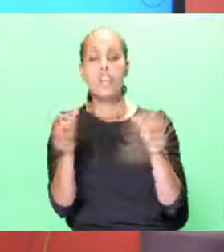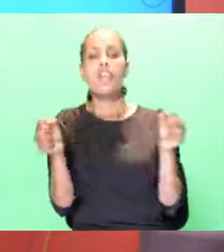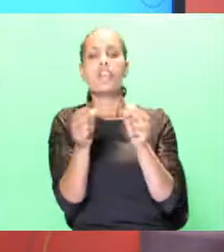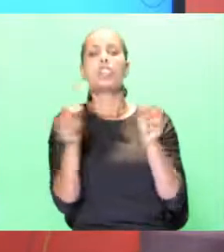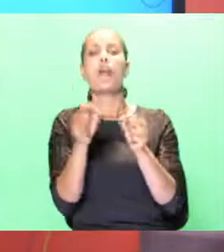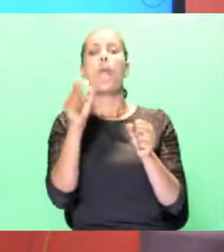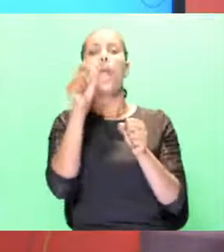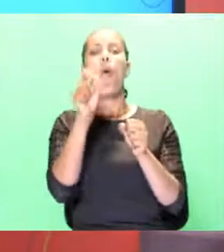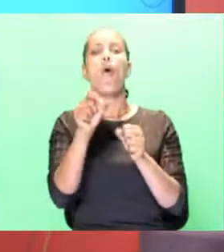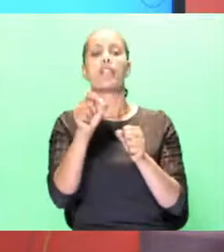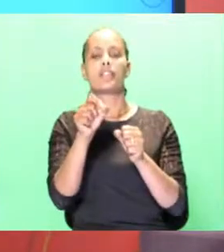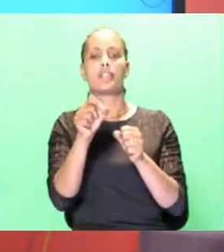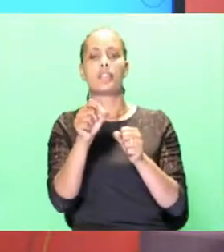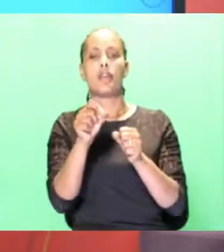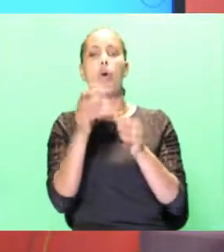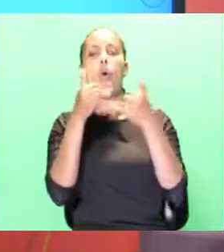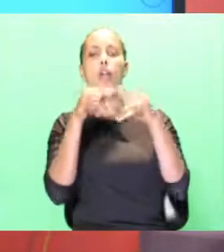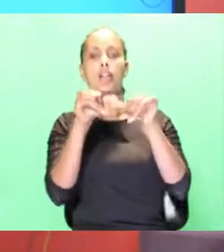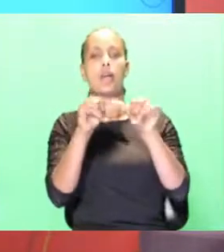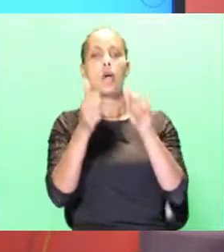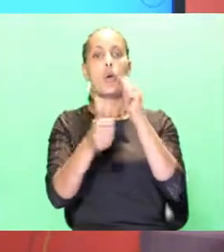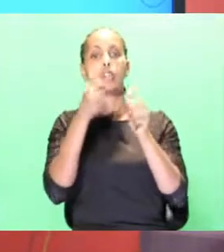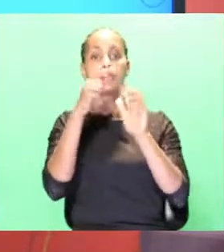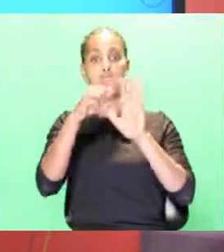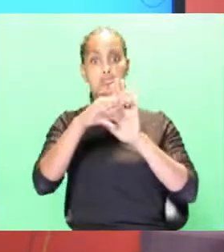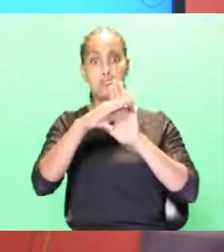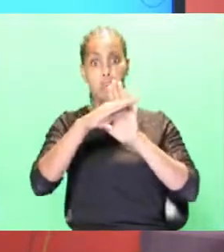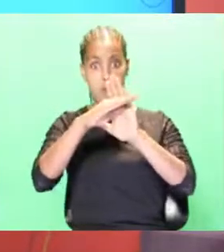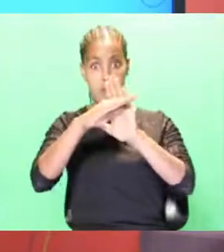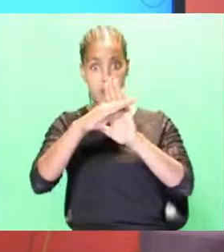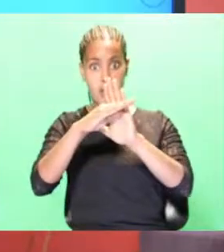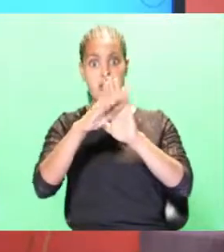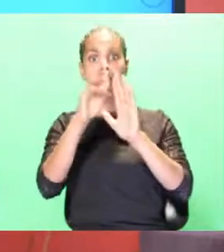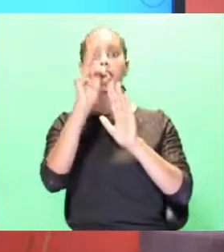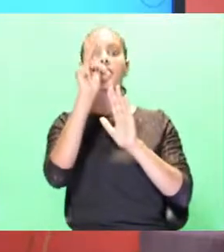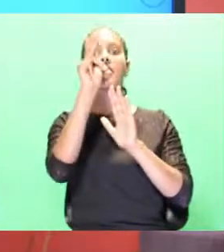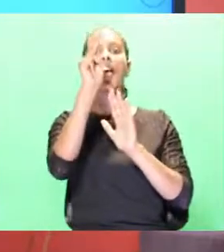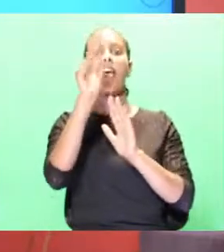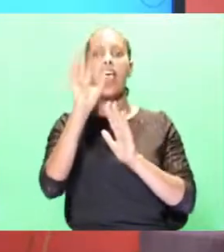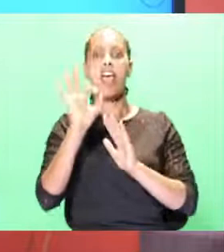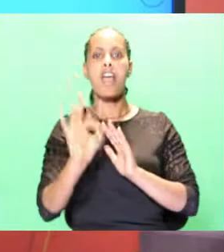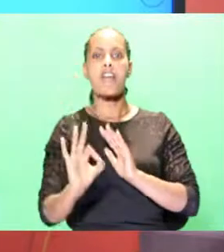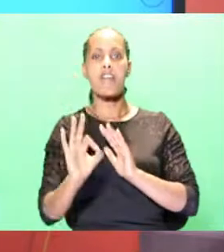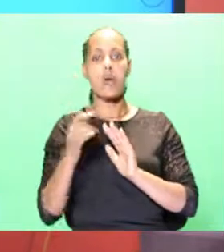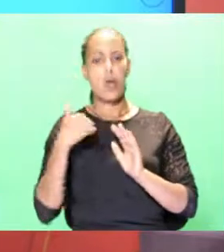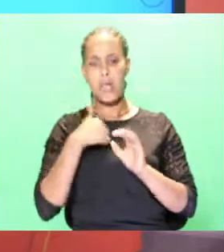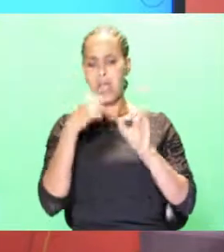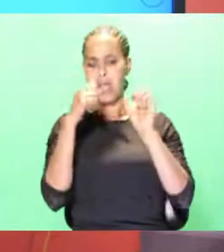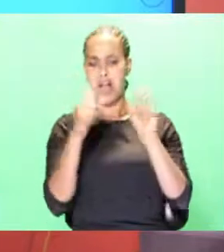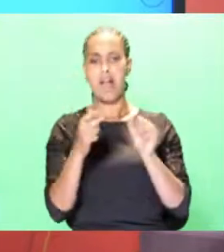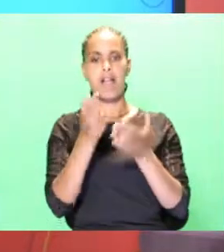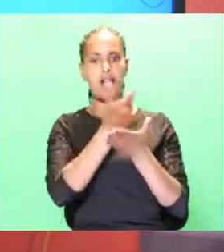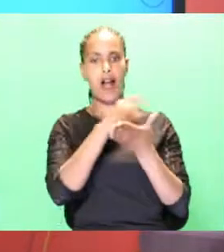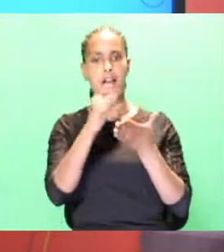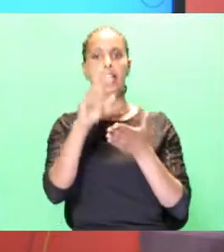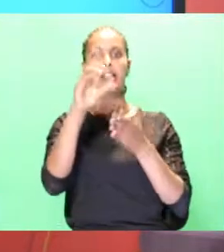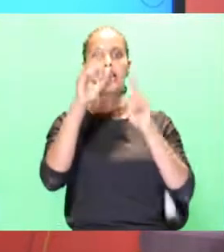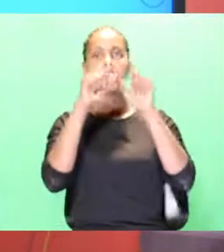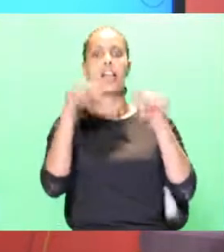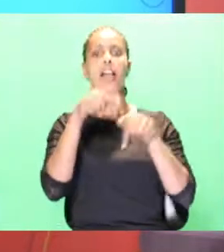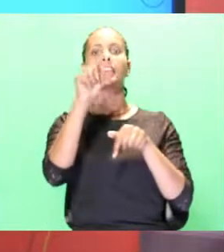freezing point depression constant, which is denoted by the symbol Kf. Therefore, we can write this as